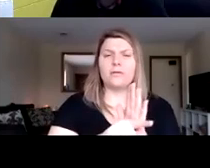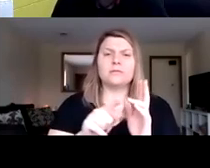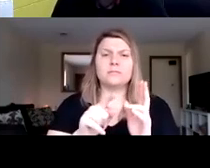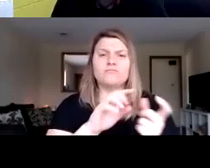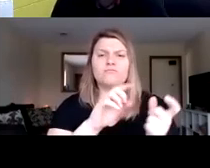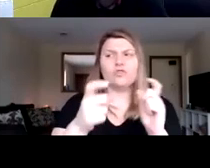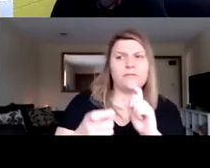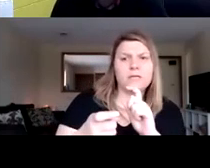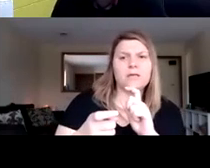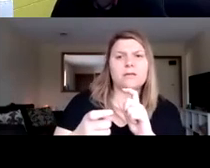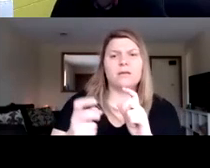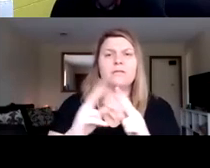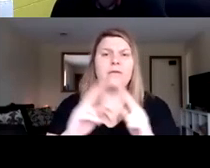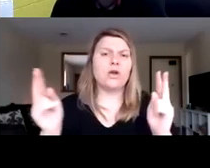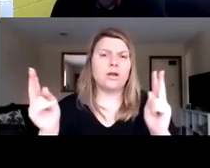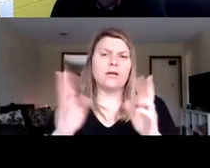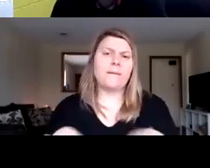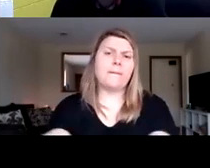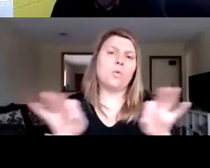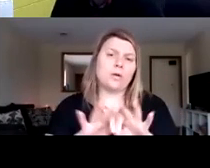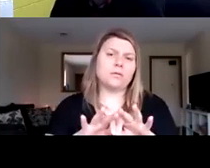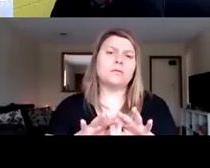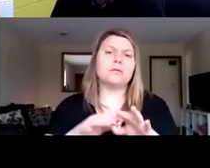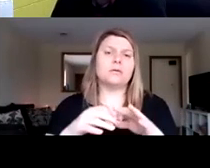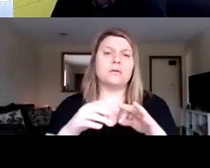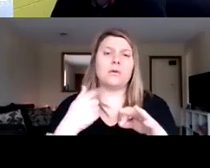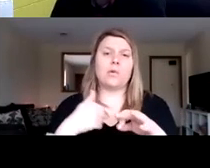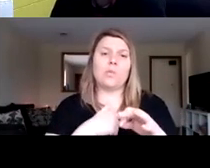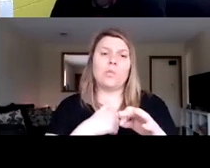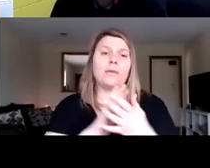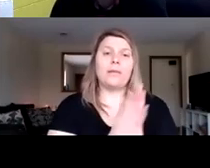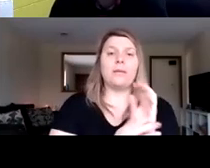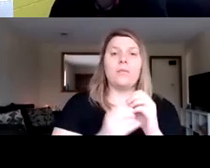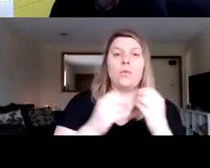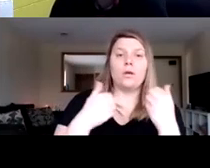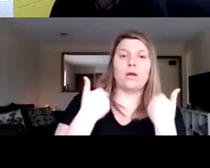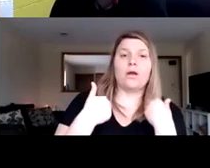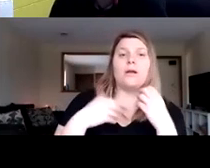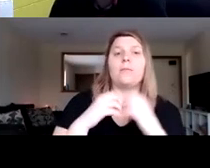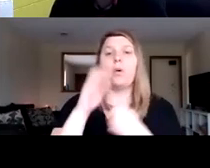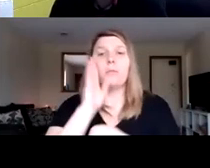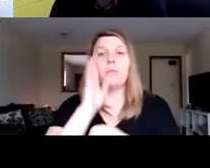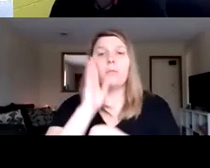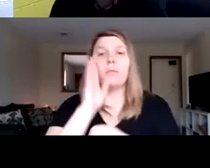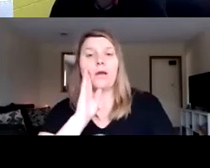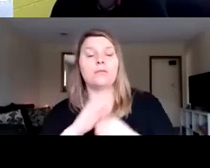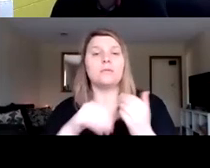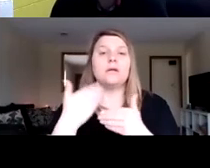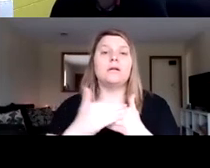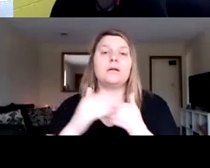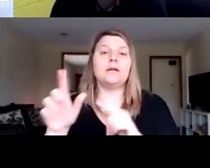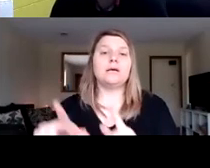is very important. We're getting younger, we're getting browner. So next slide, please.